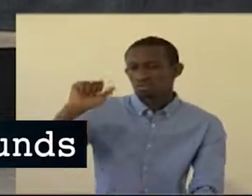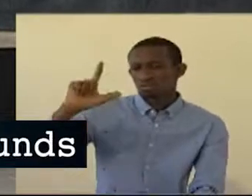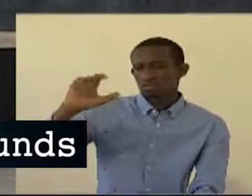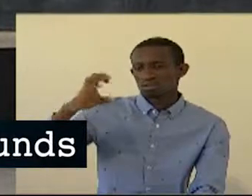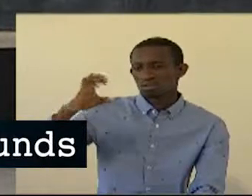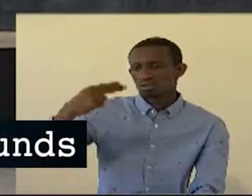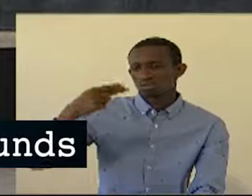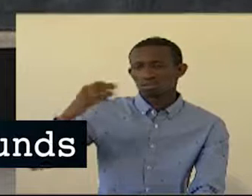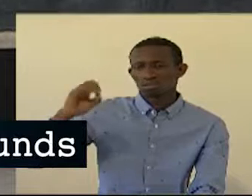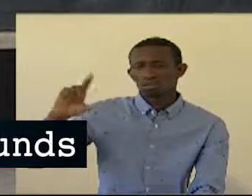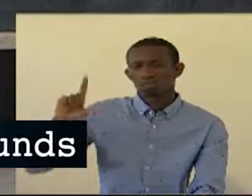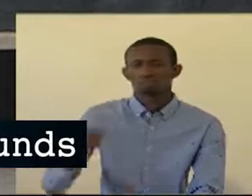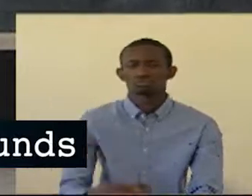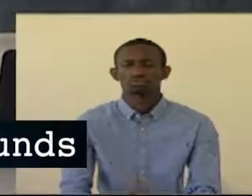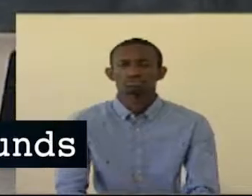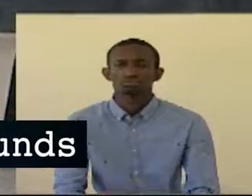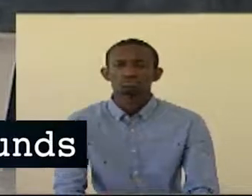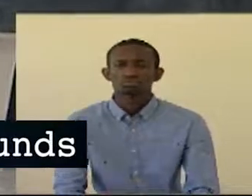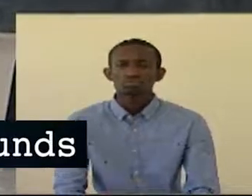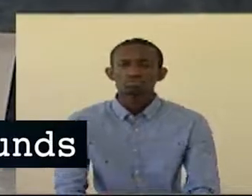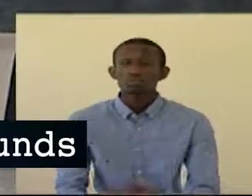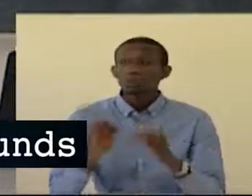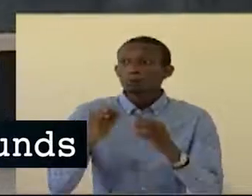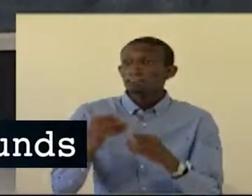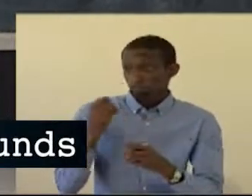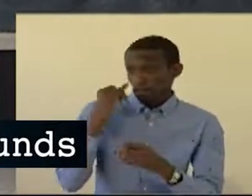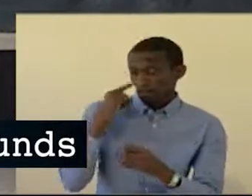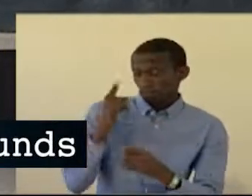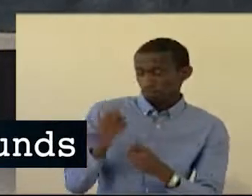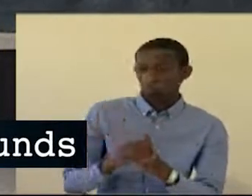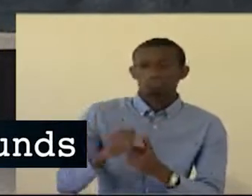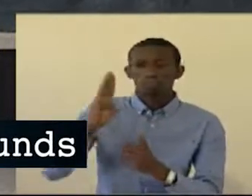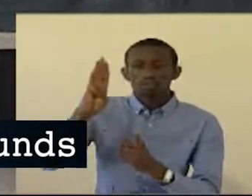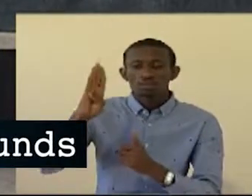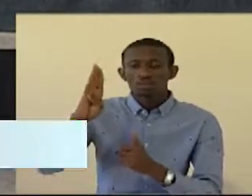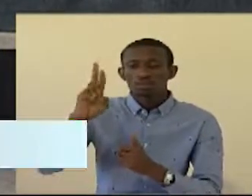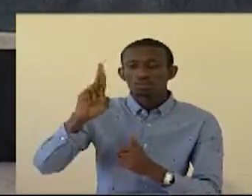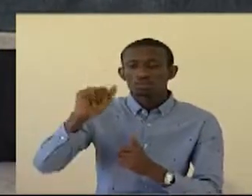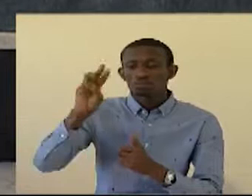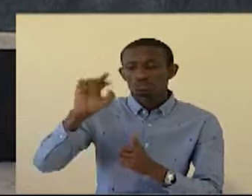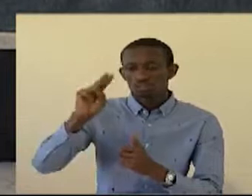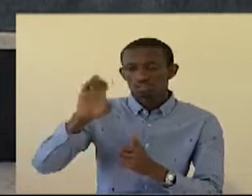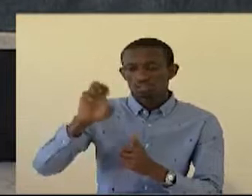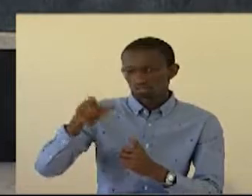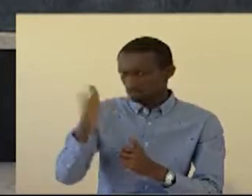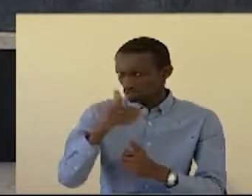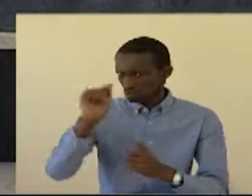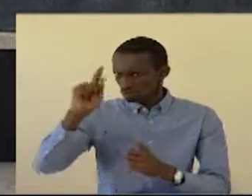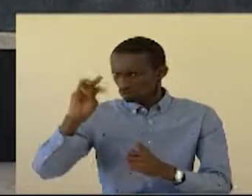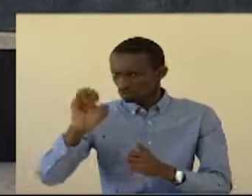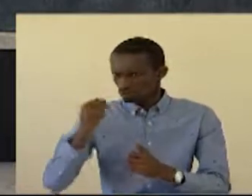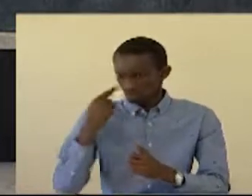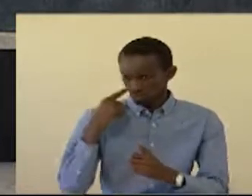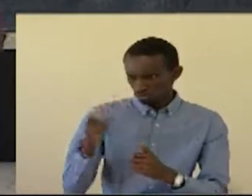will be on the second carbon. And we want the bromine atom on the first carbon. So you